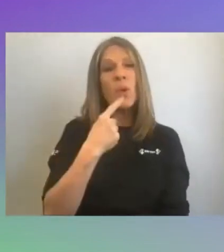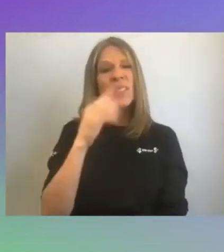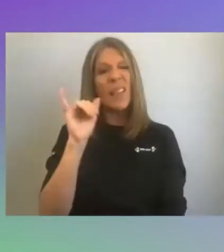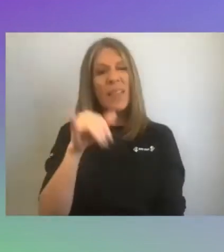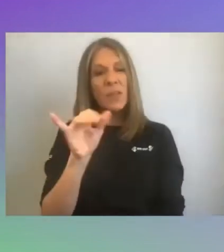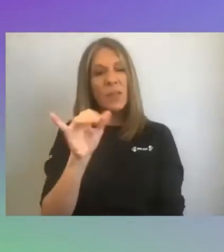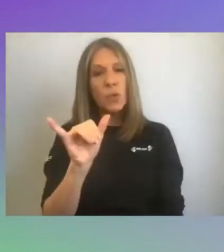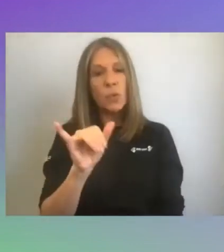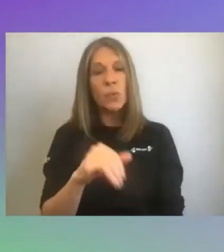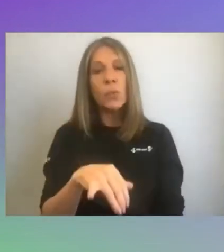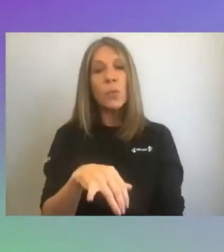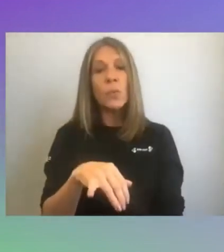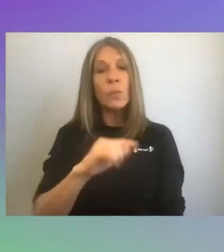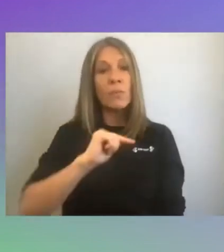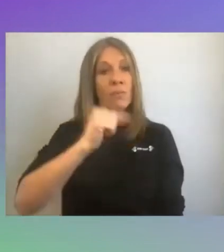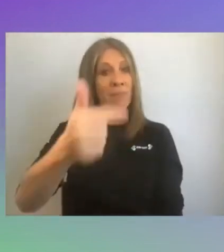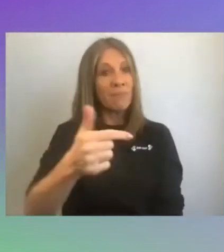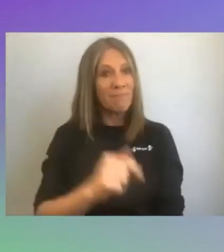So back to you.